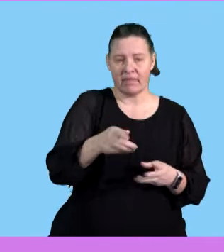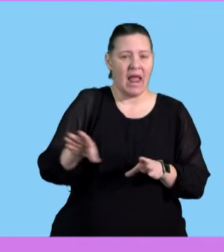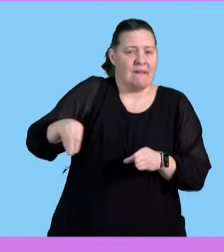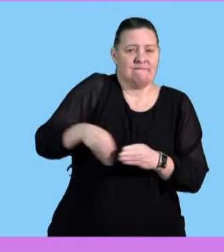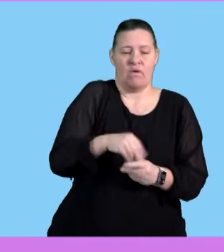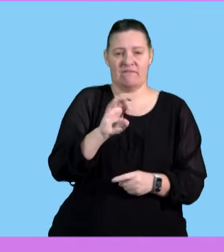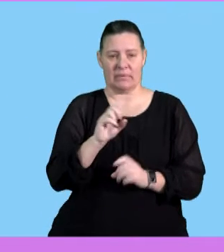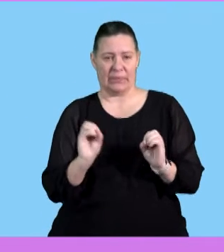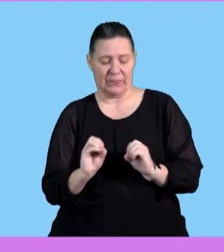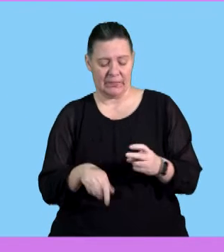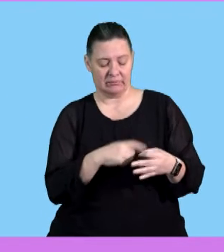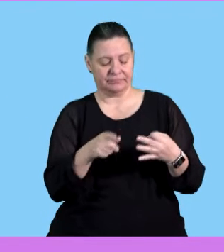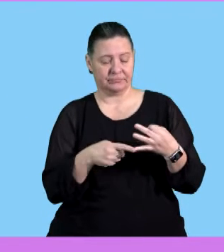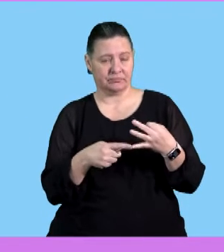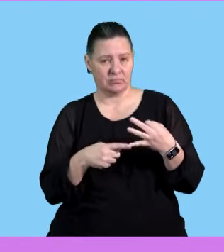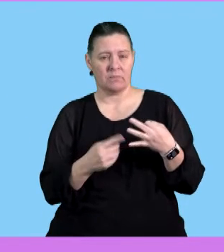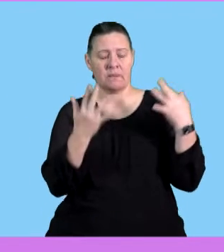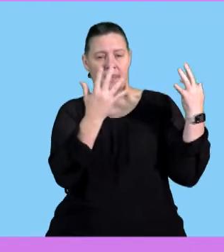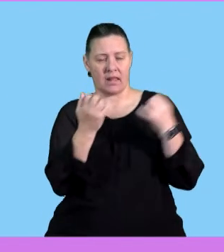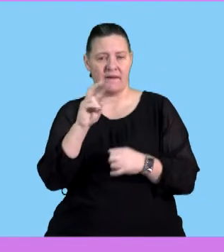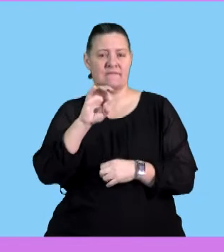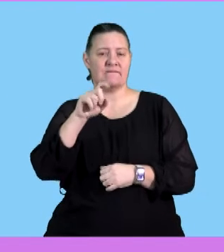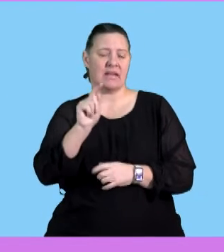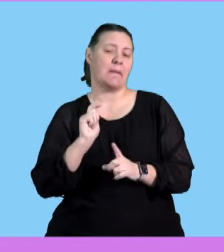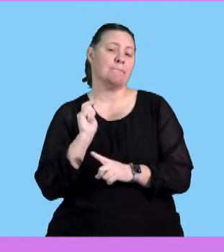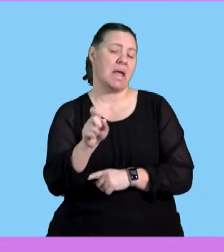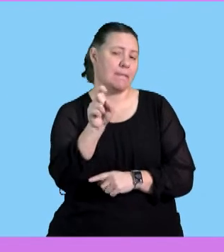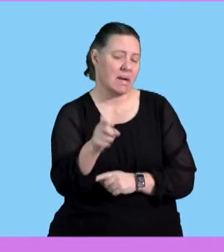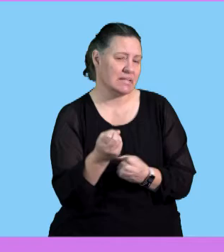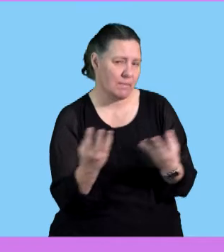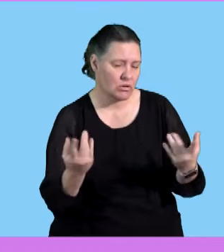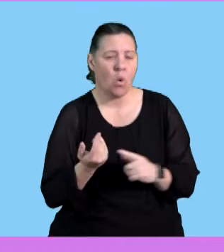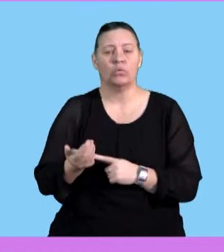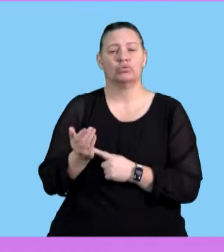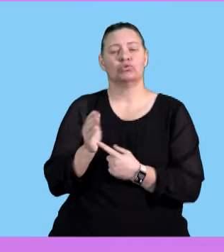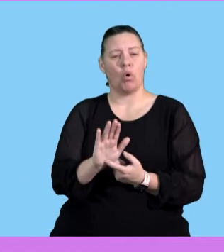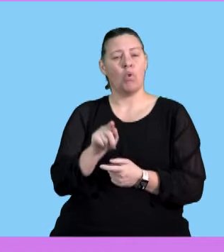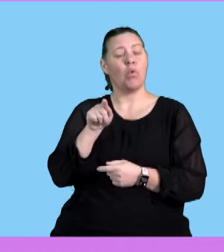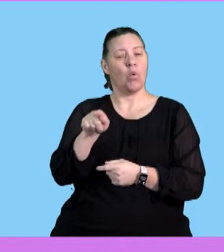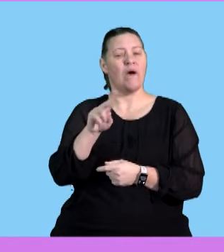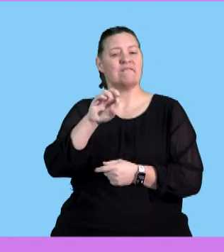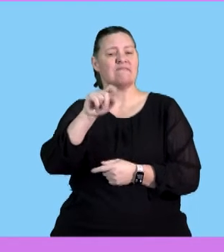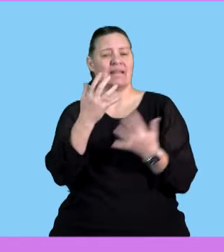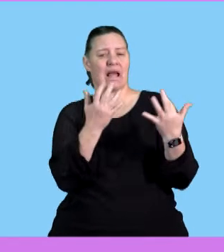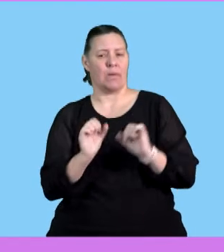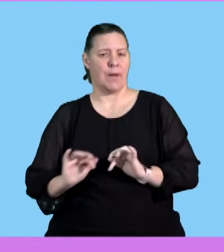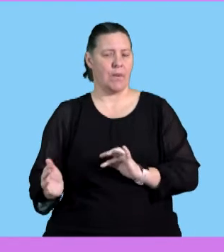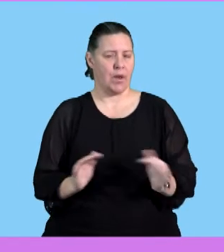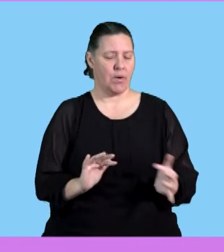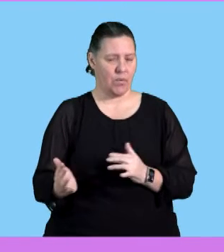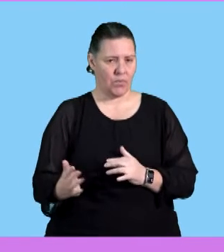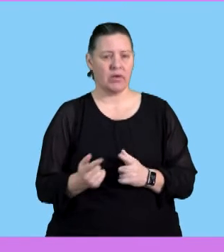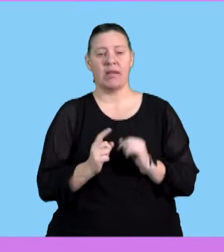are exempted from VAT, calculate amount of VAT payable, or show how amount of VAT